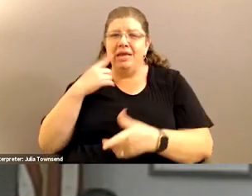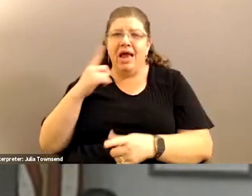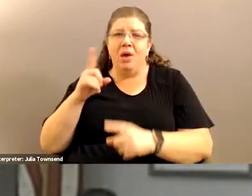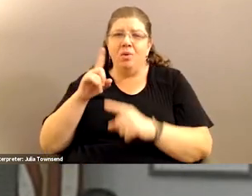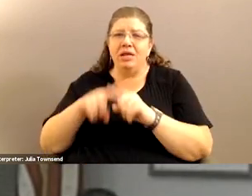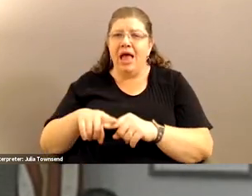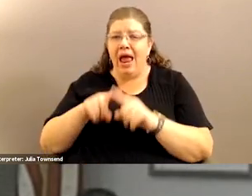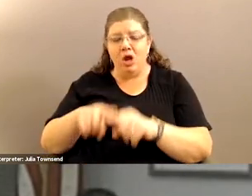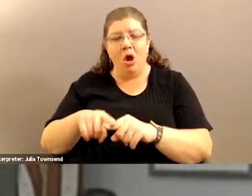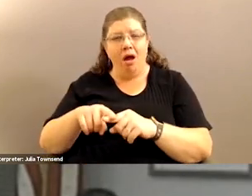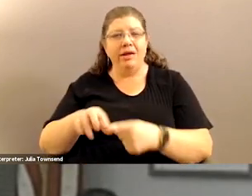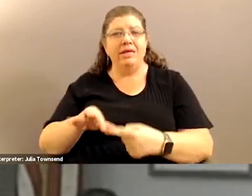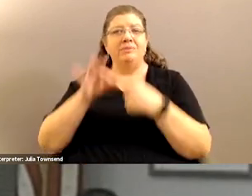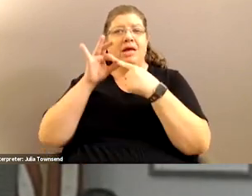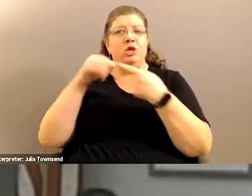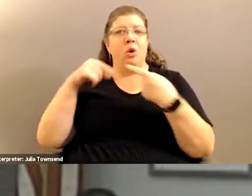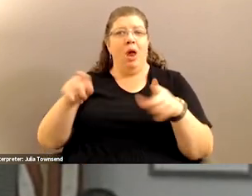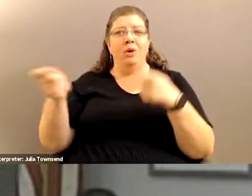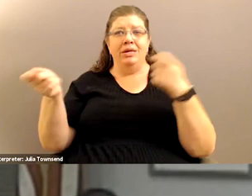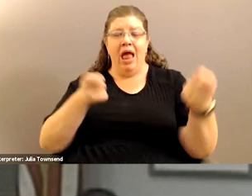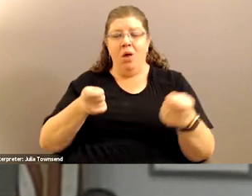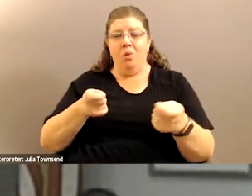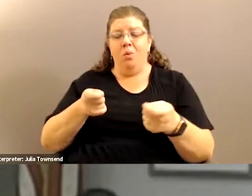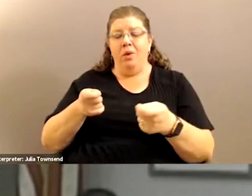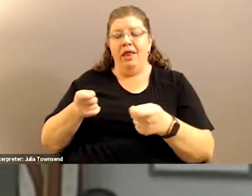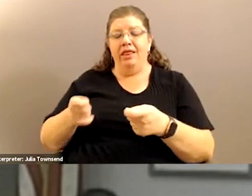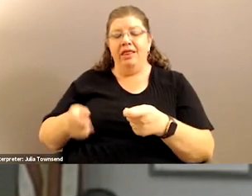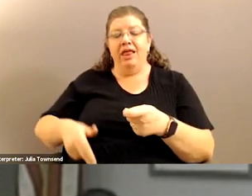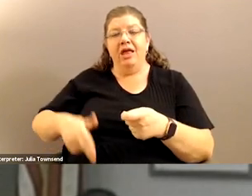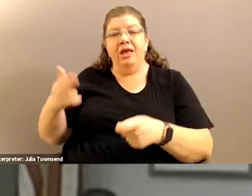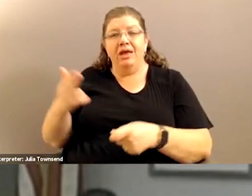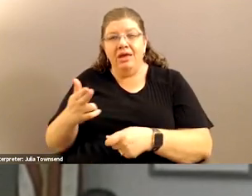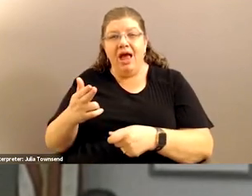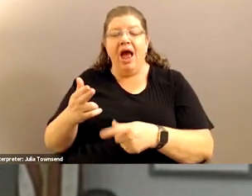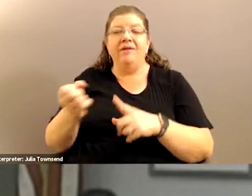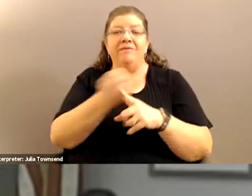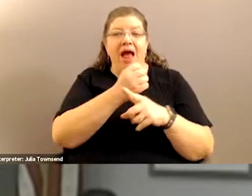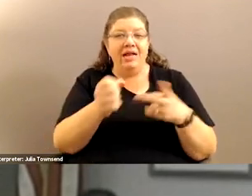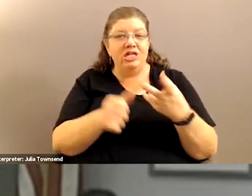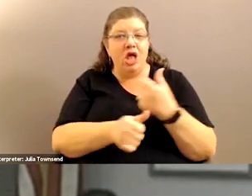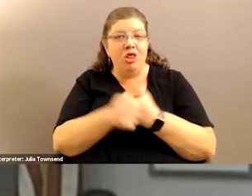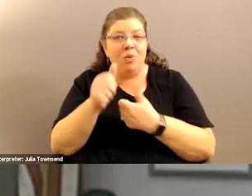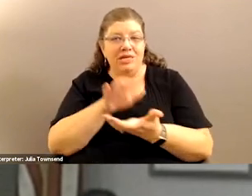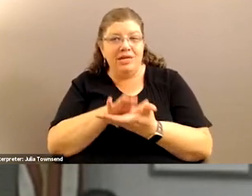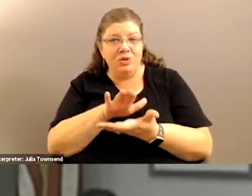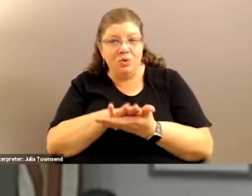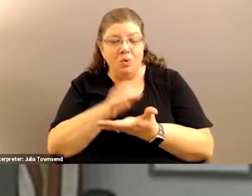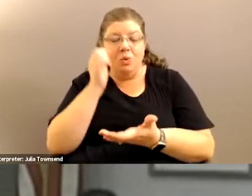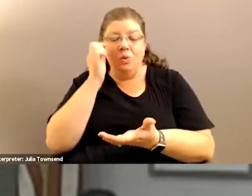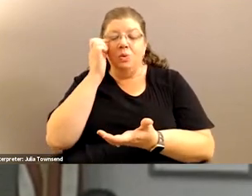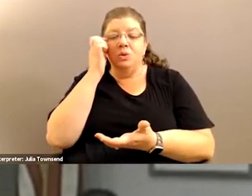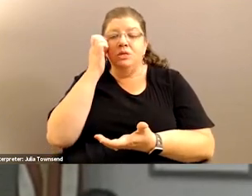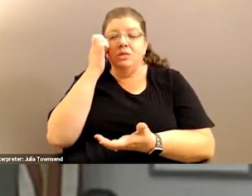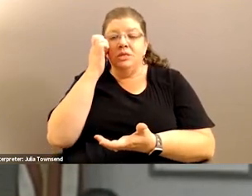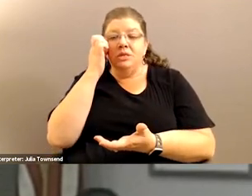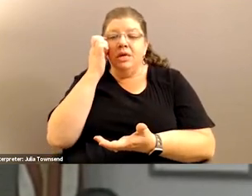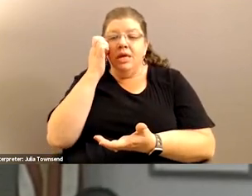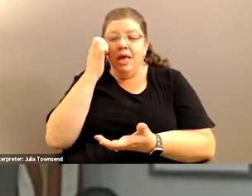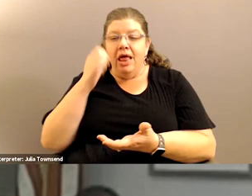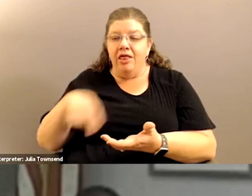as we've dealt with gun violence and threats in our schools and they are solidly